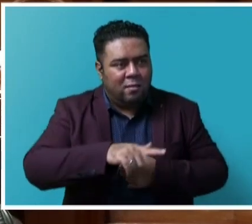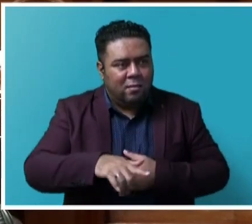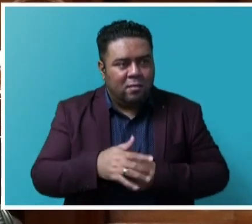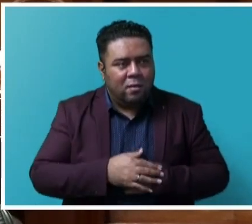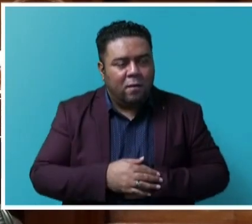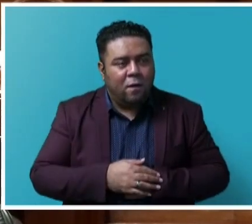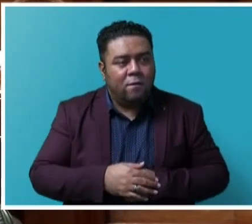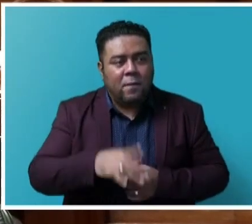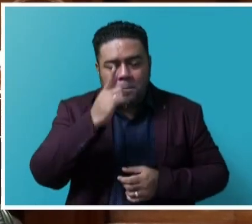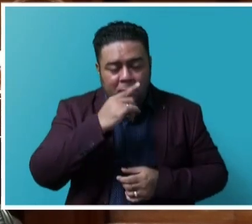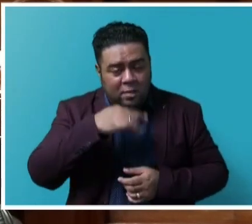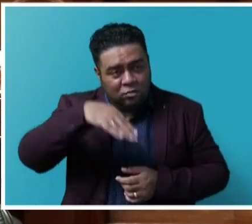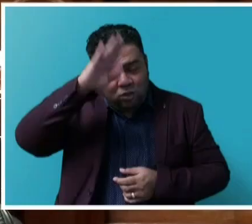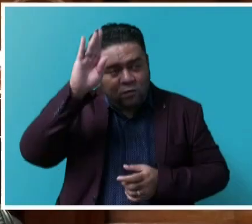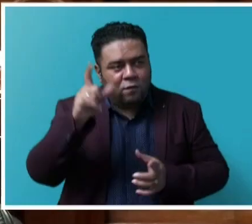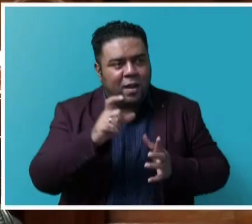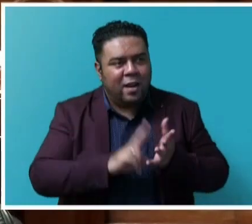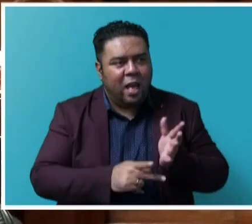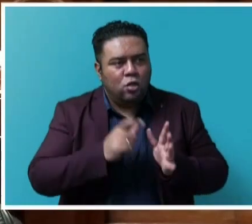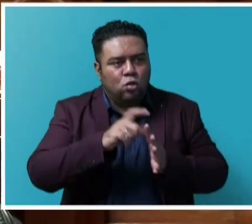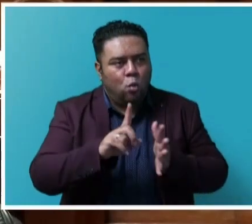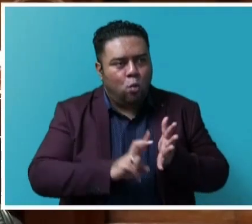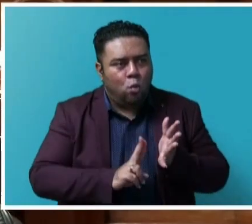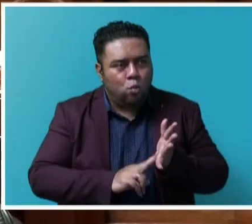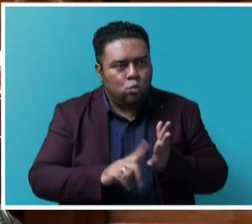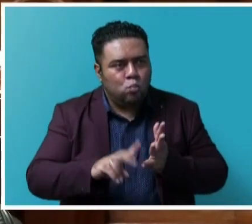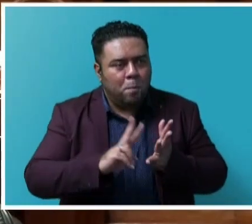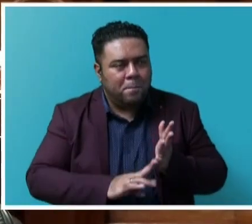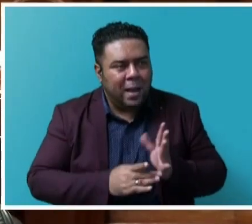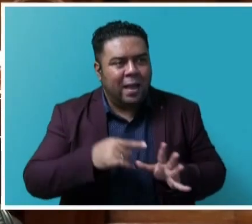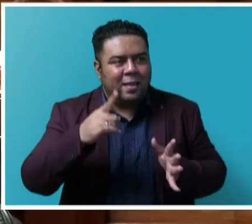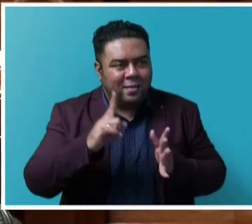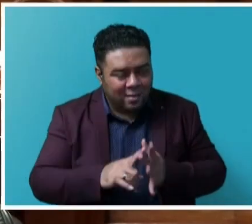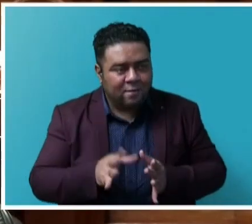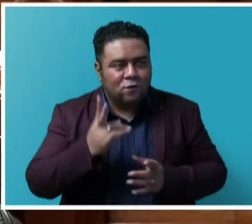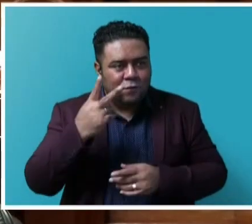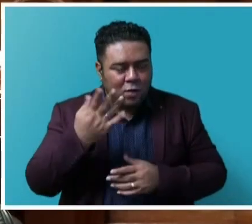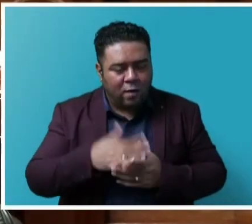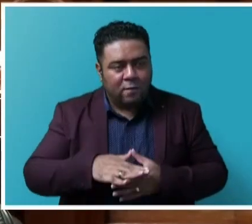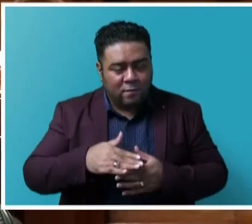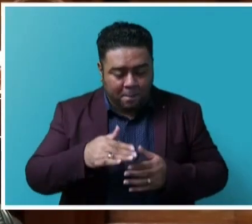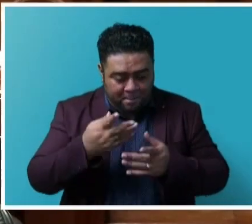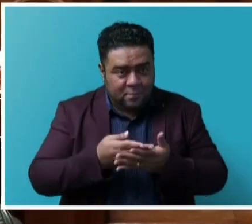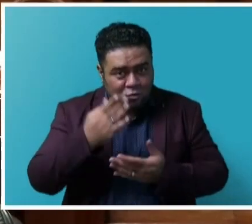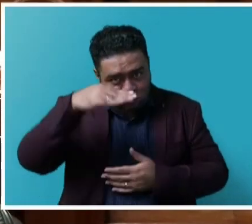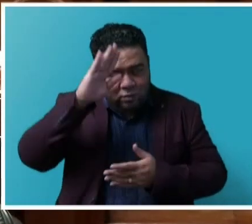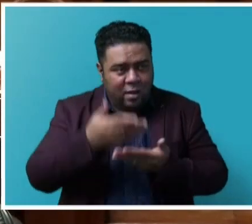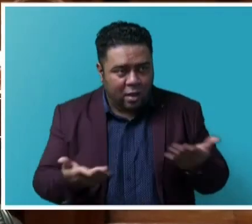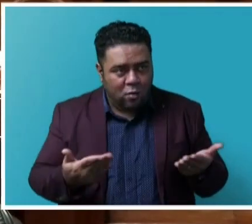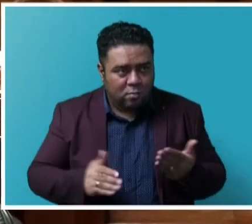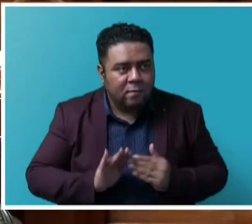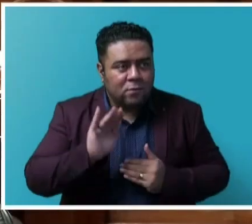our respects to their chiefs, past and present, as well as emerging leaders, and acknowledge their role